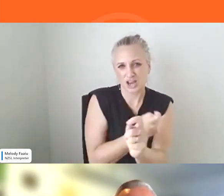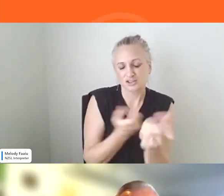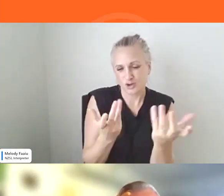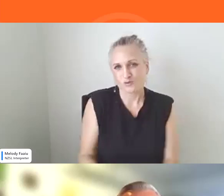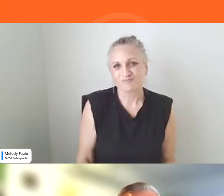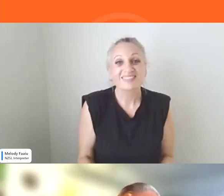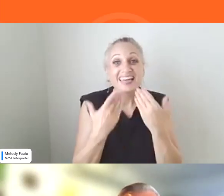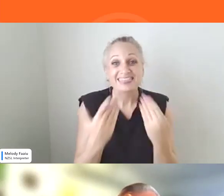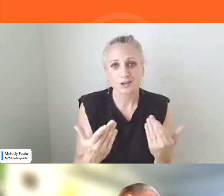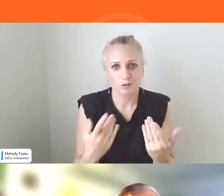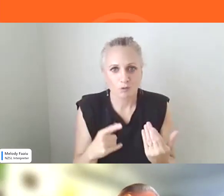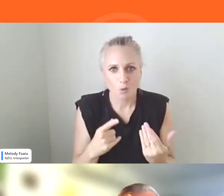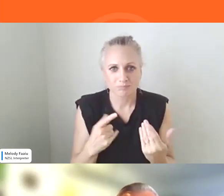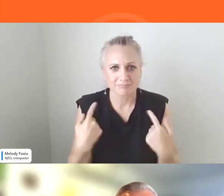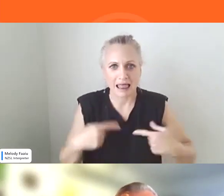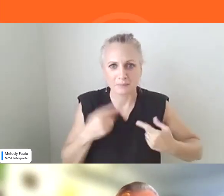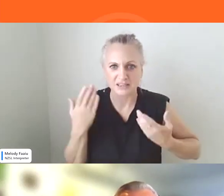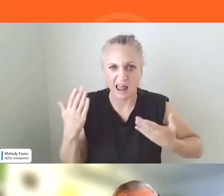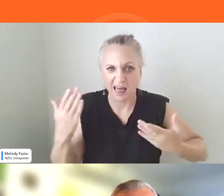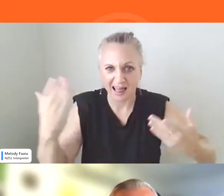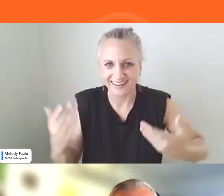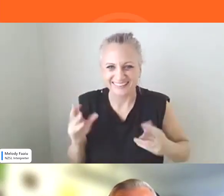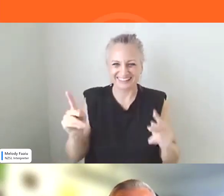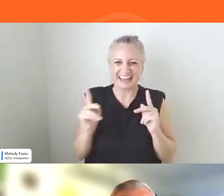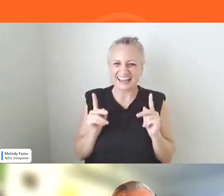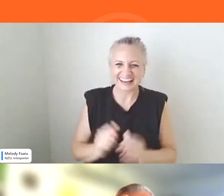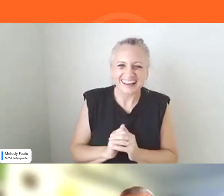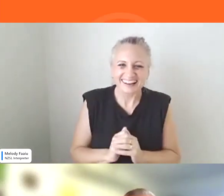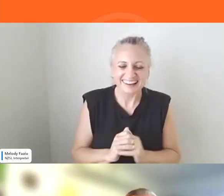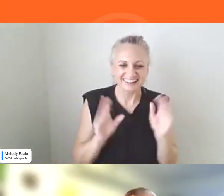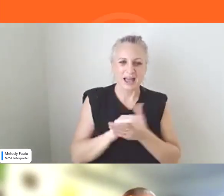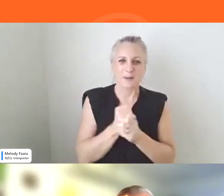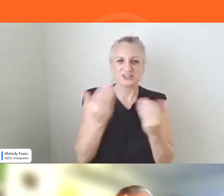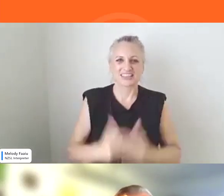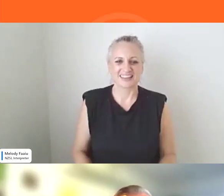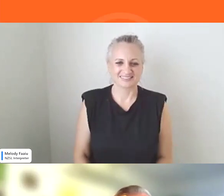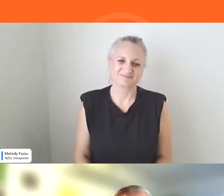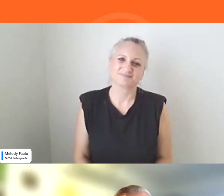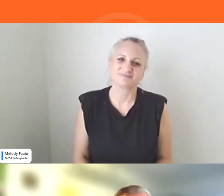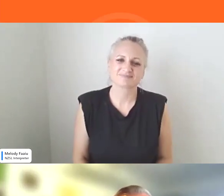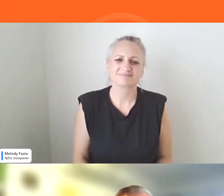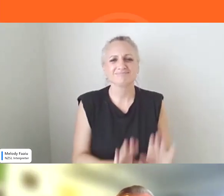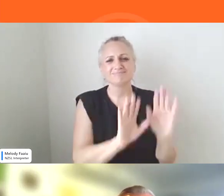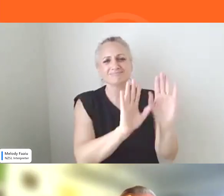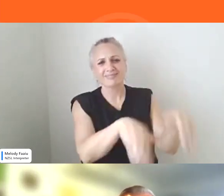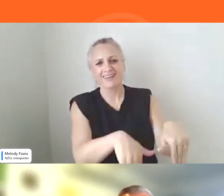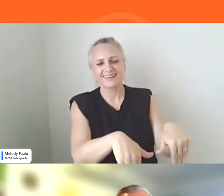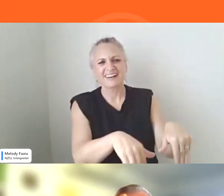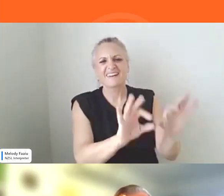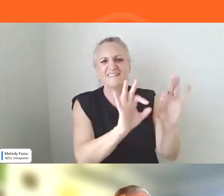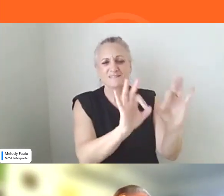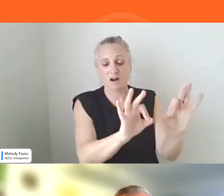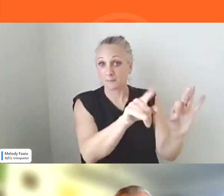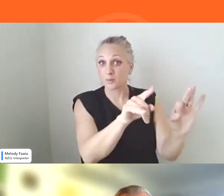thank you for letting me kind of finish off with a few words. I appreciate that. No, that's absolutely true.